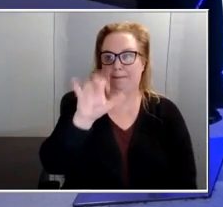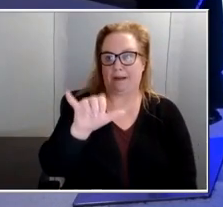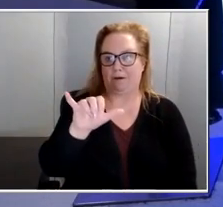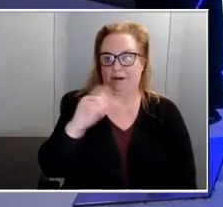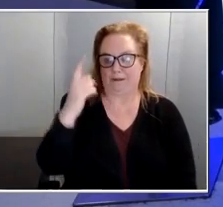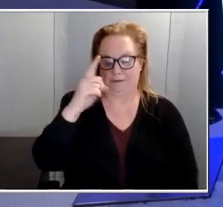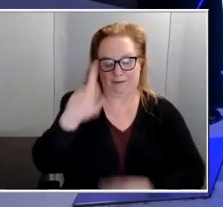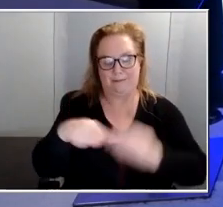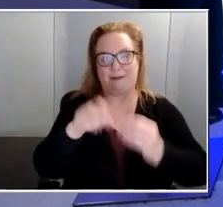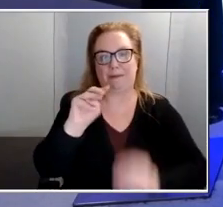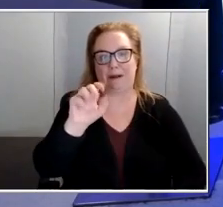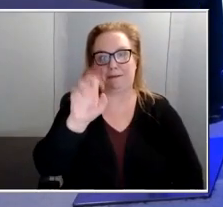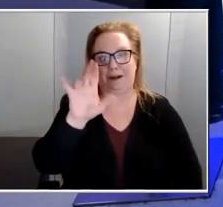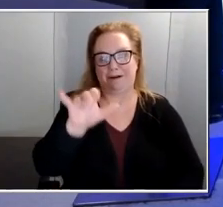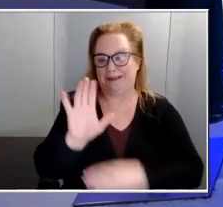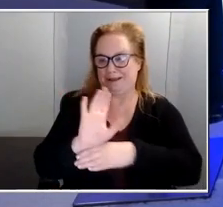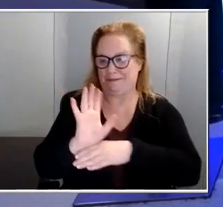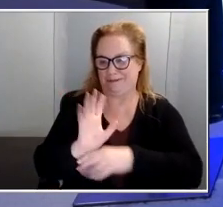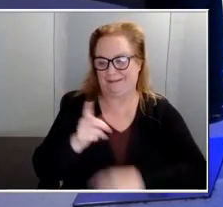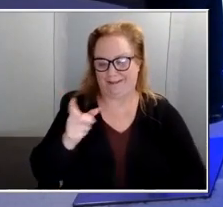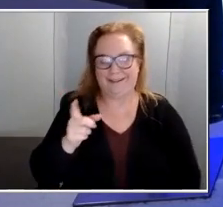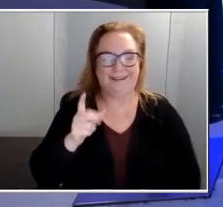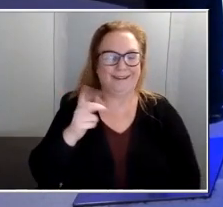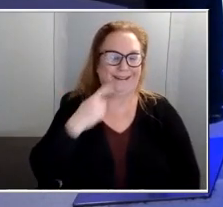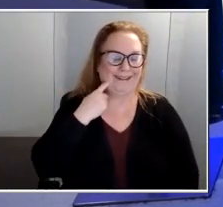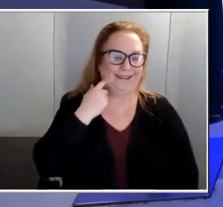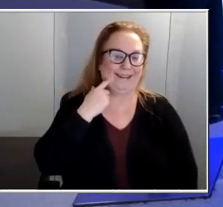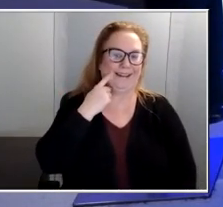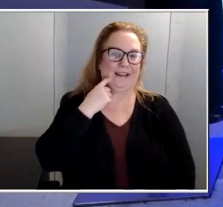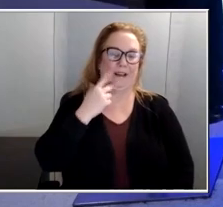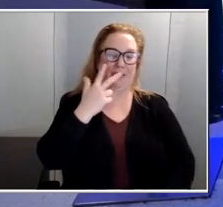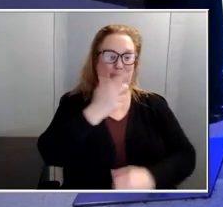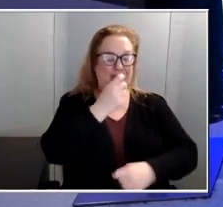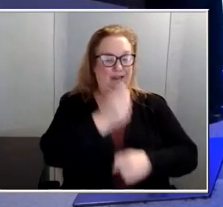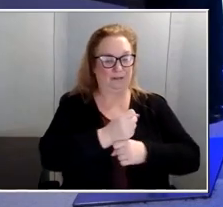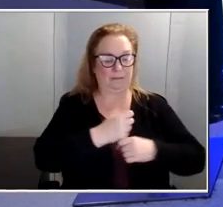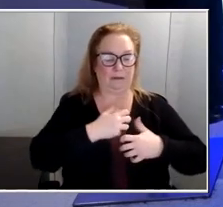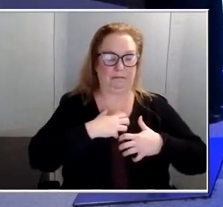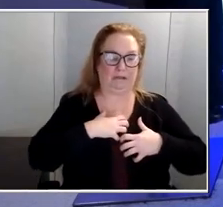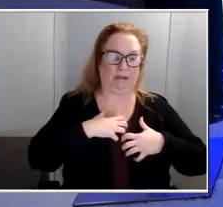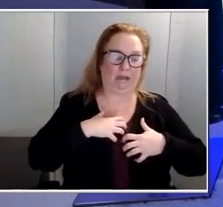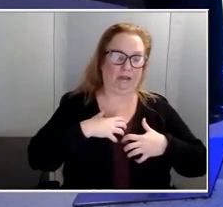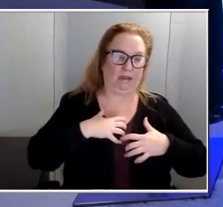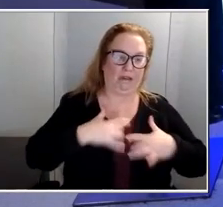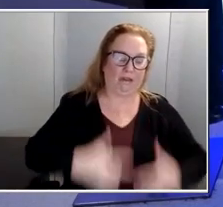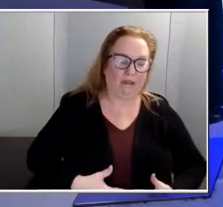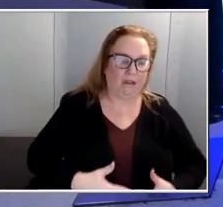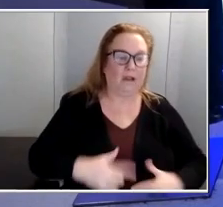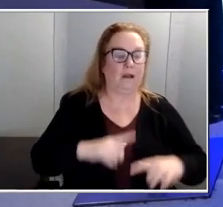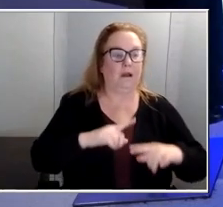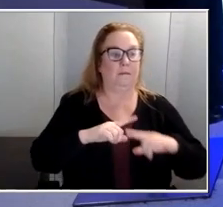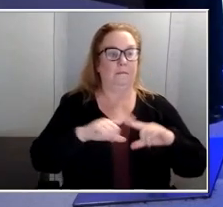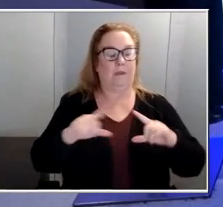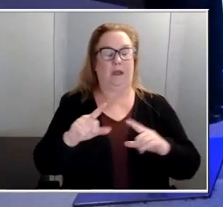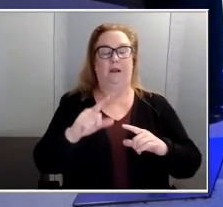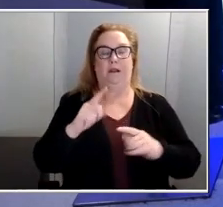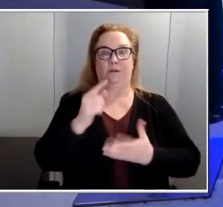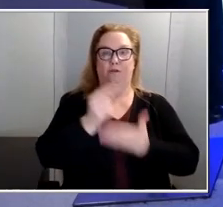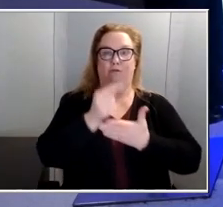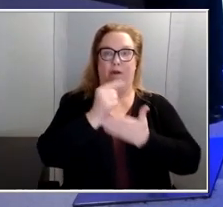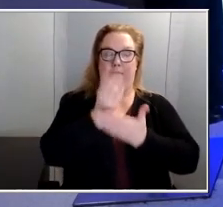Mary. After 3 years of treatments, a lot of people might be discouraged by the setbacks, but then this treatment came along and changed